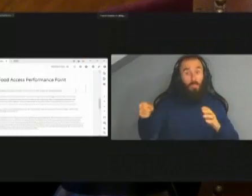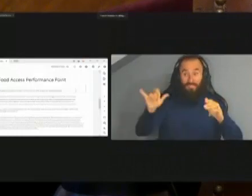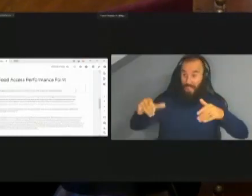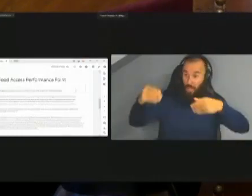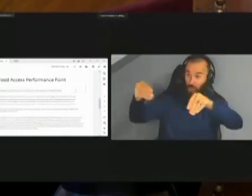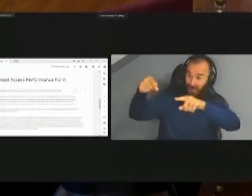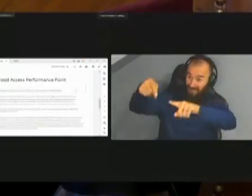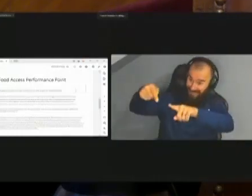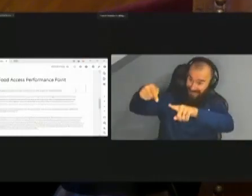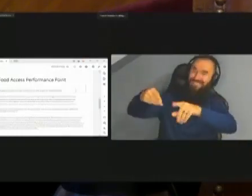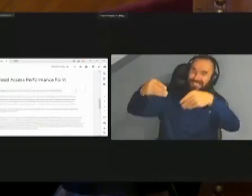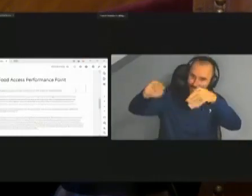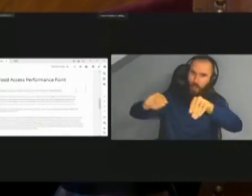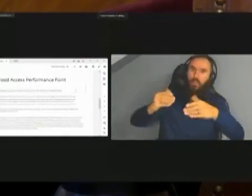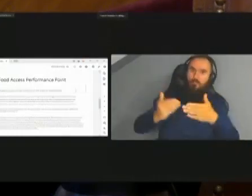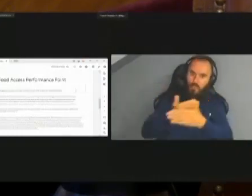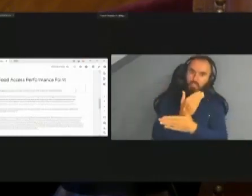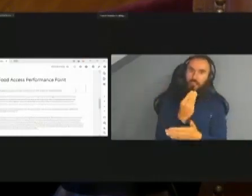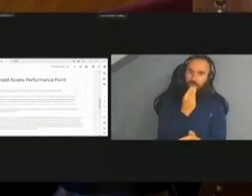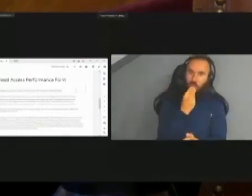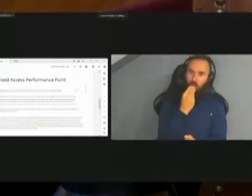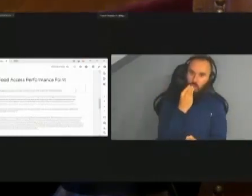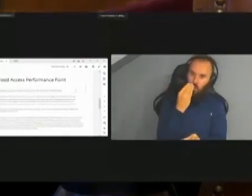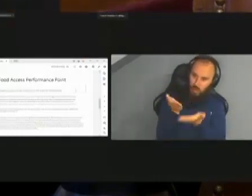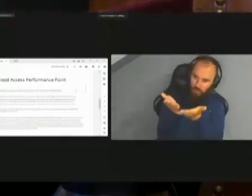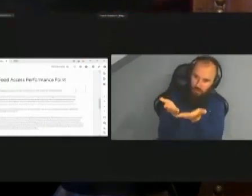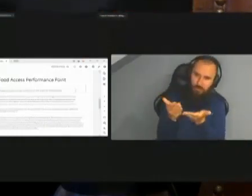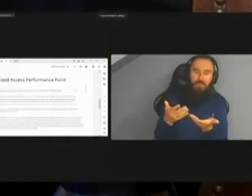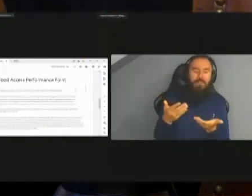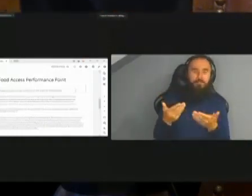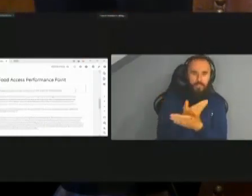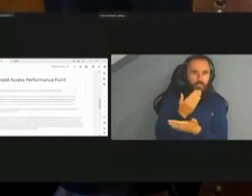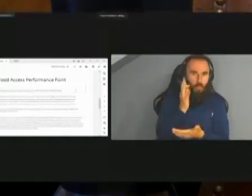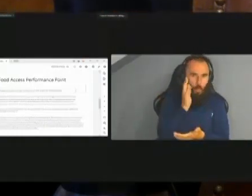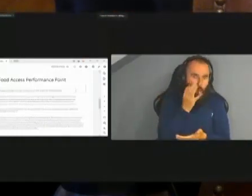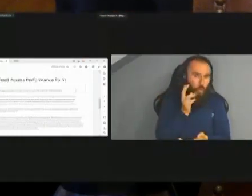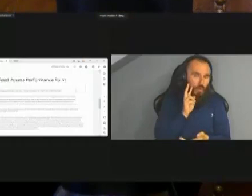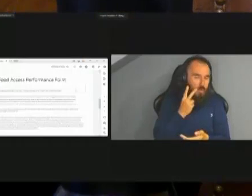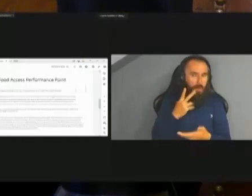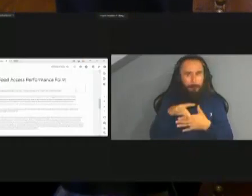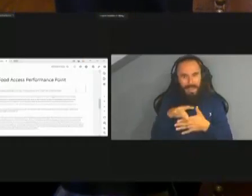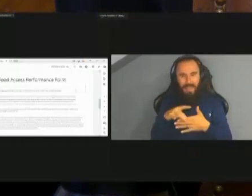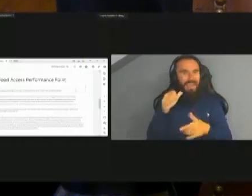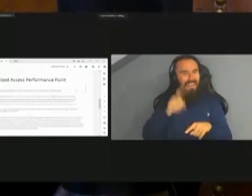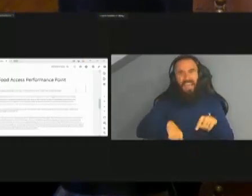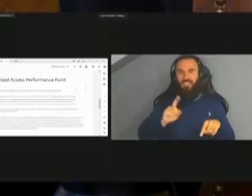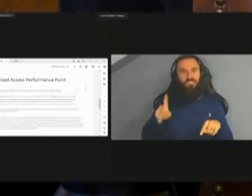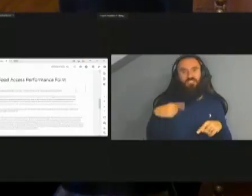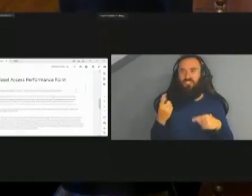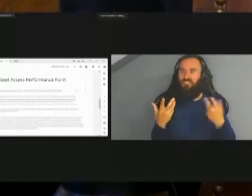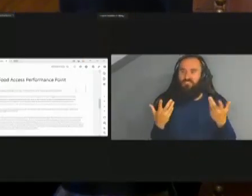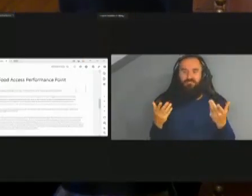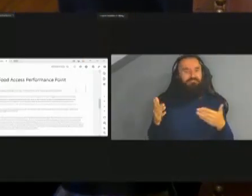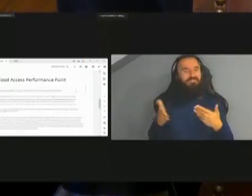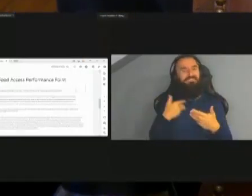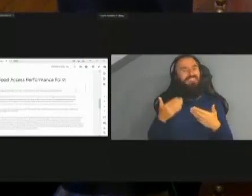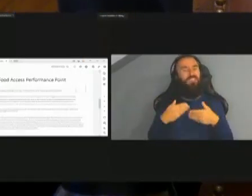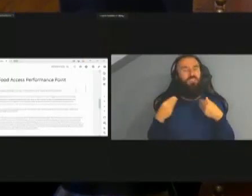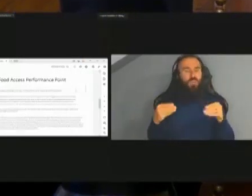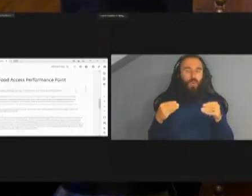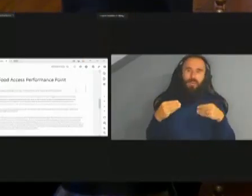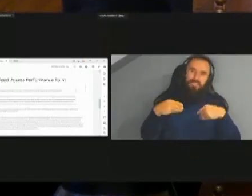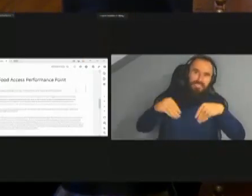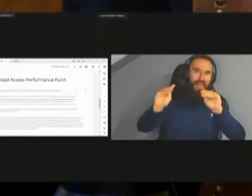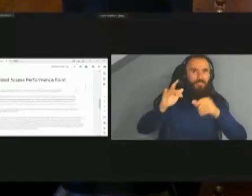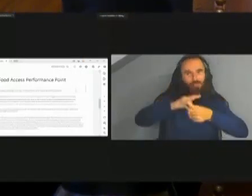sell fresh produce, fresh meats. It can't just be sort of a convenience store that just sells soda and junk food. And then